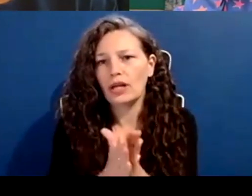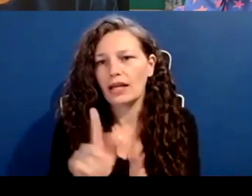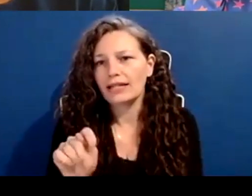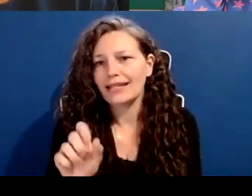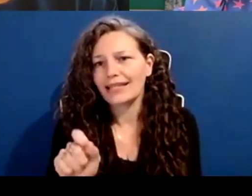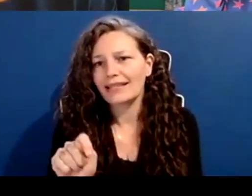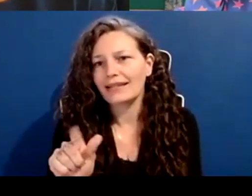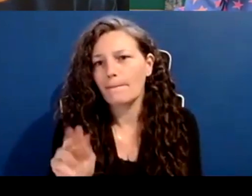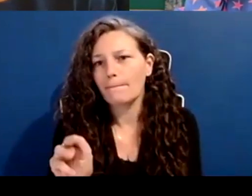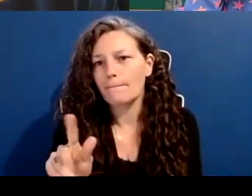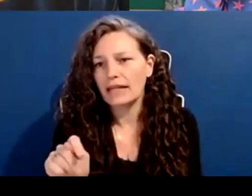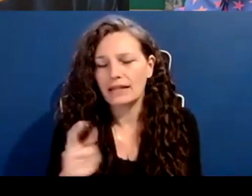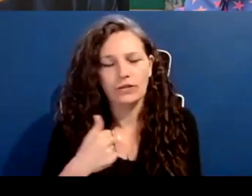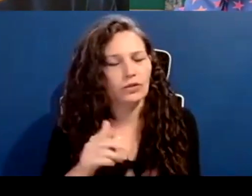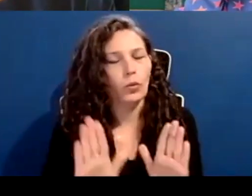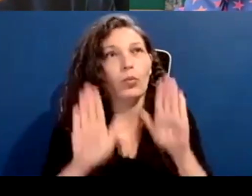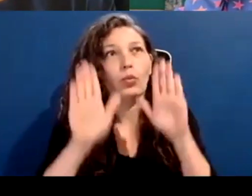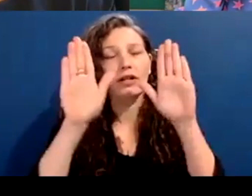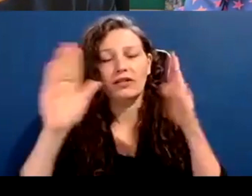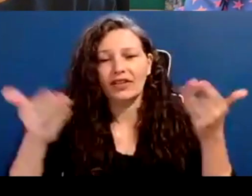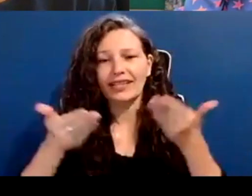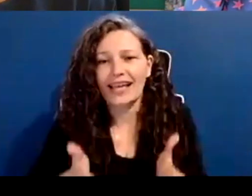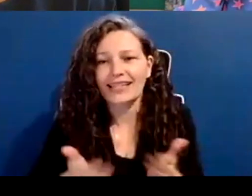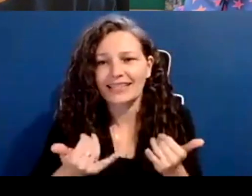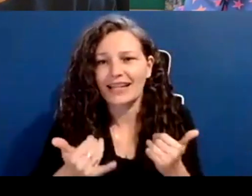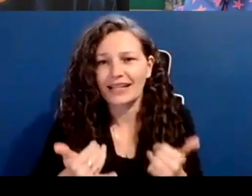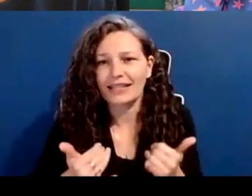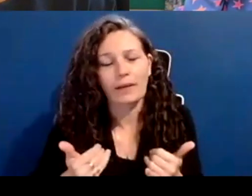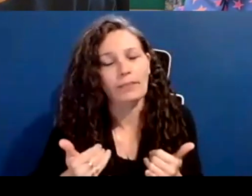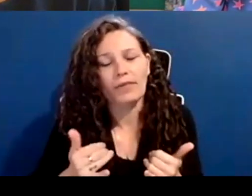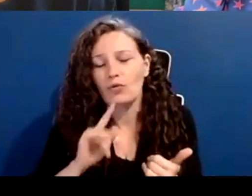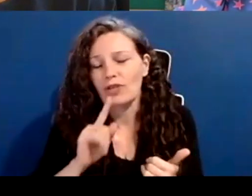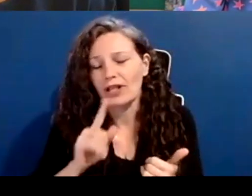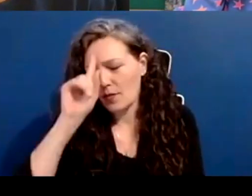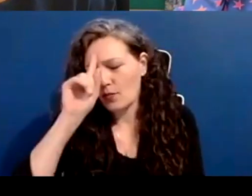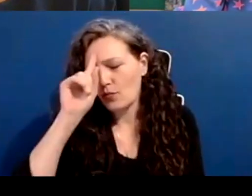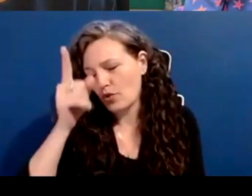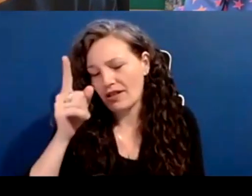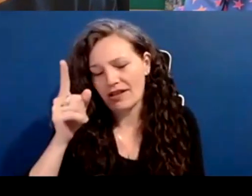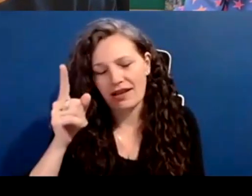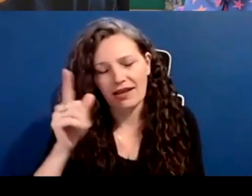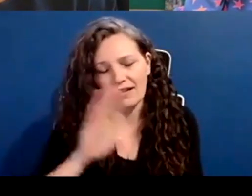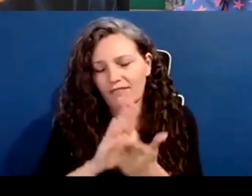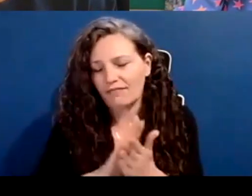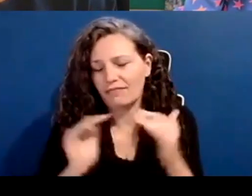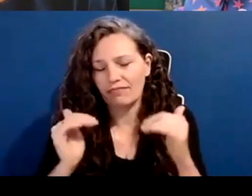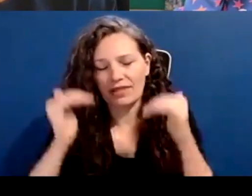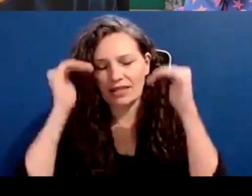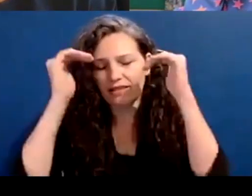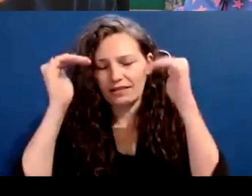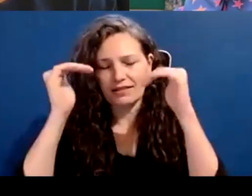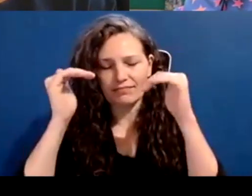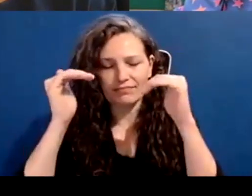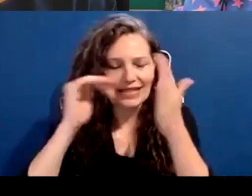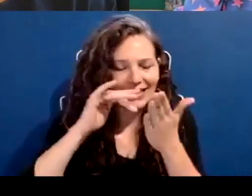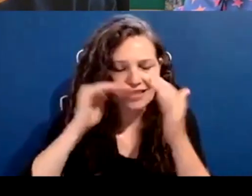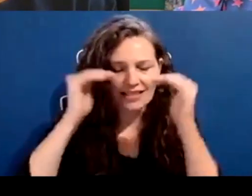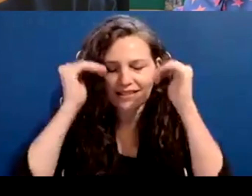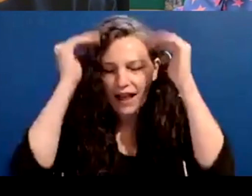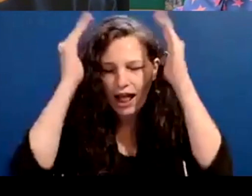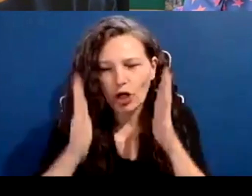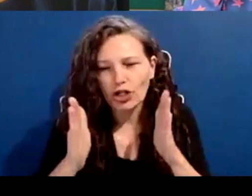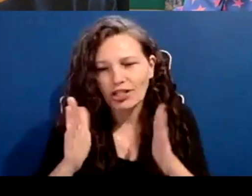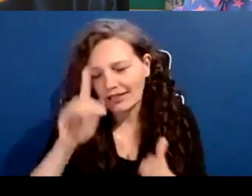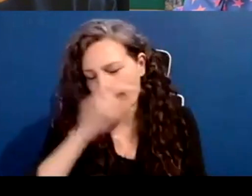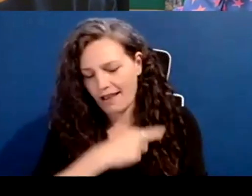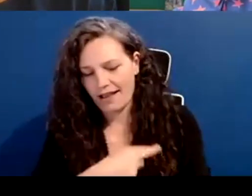here today, some brilliant scholars and theologians. And to get us started off, I